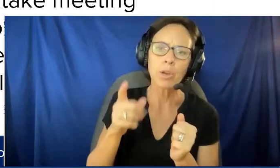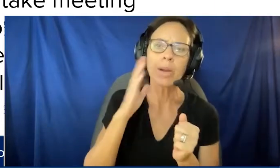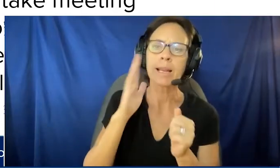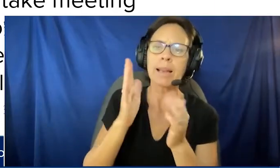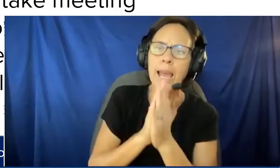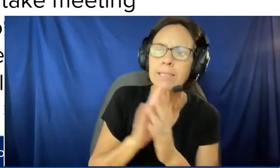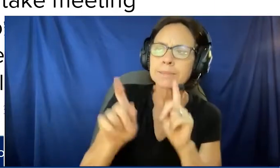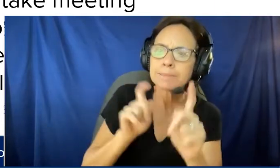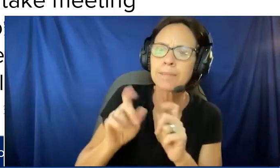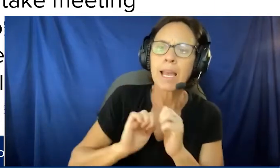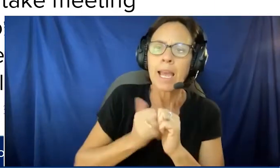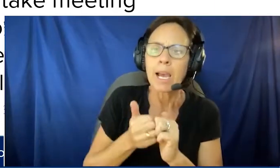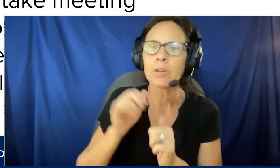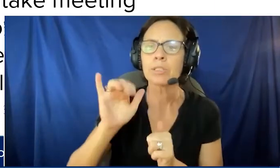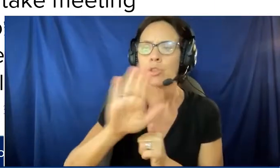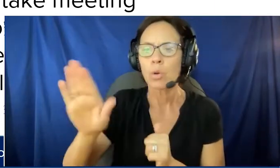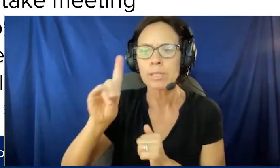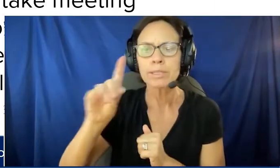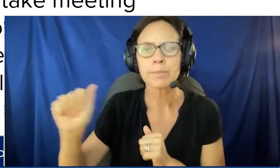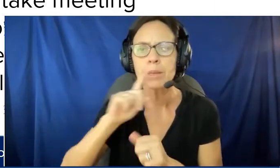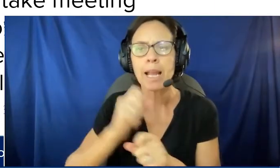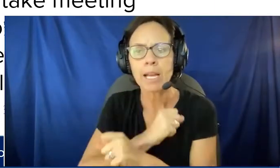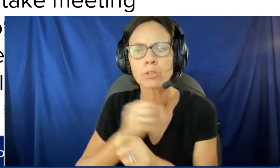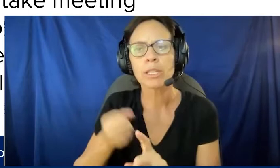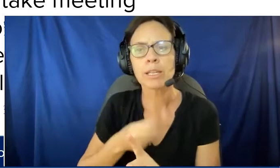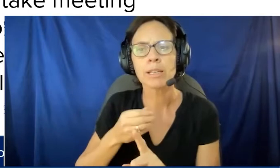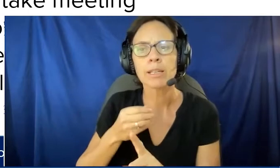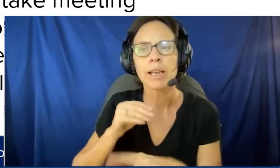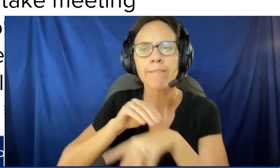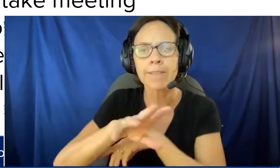you in your daily life activities.